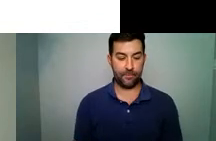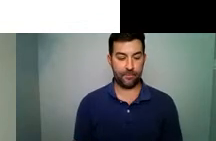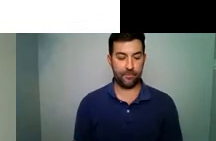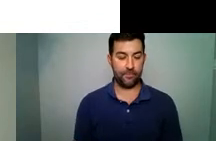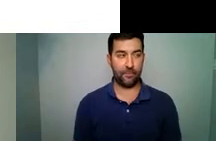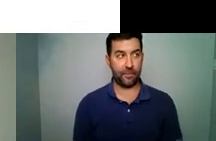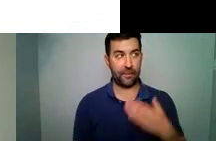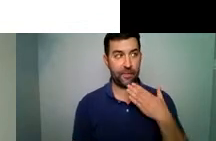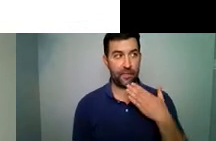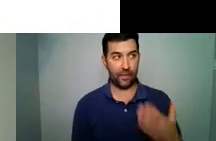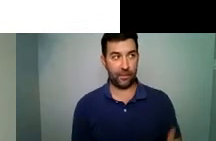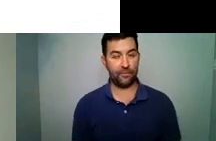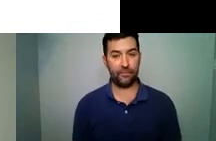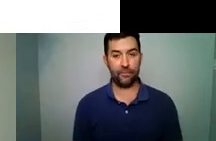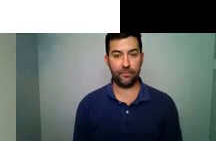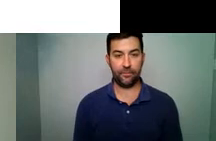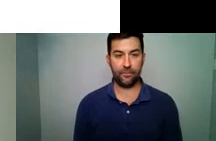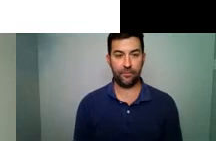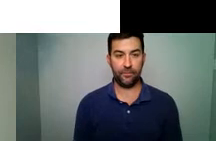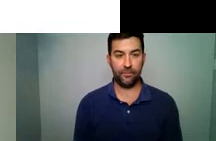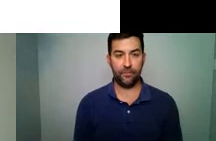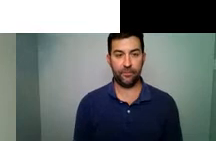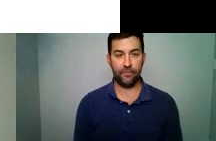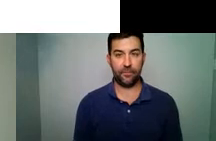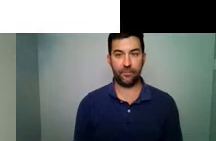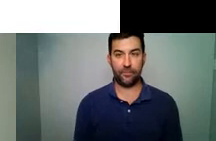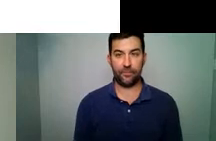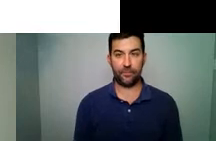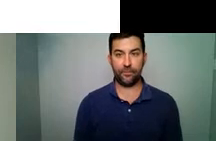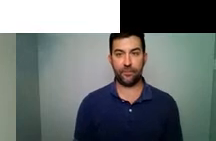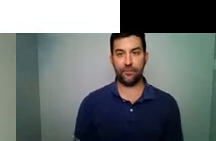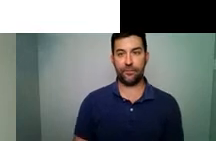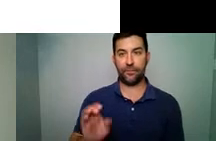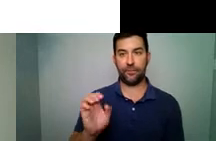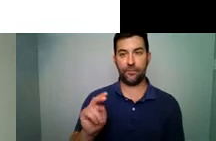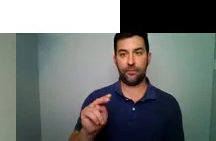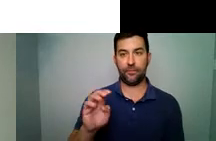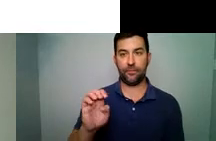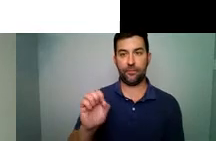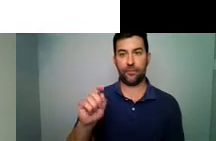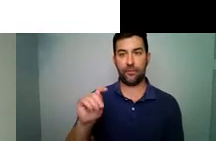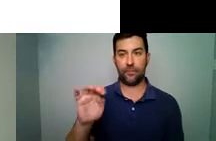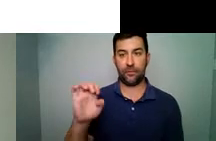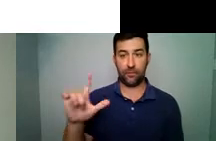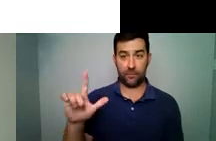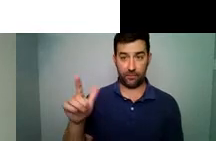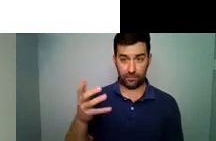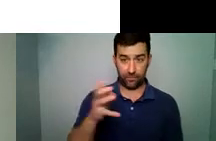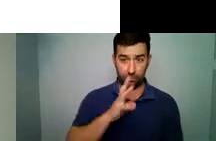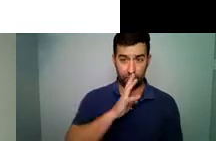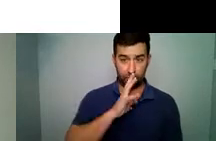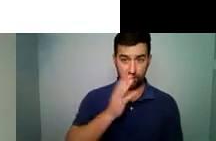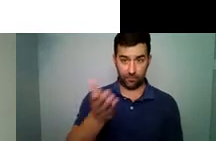Thank you, Breen. All right, it looks like we have Ben Estelle. Would you like to unmute yourself?